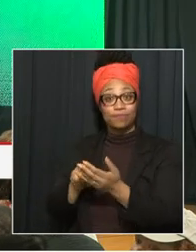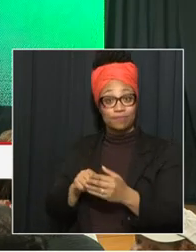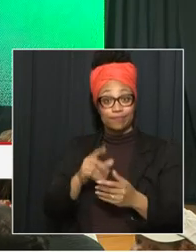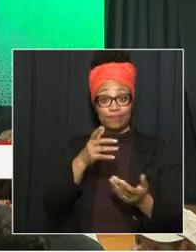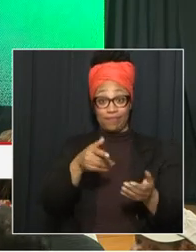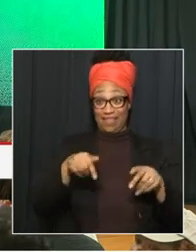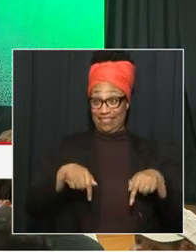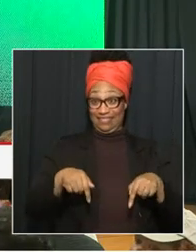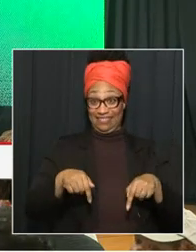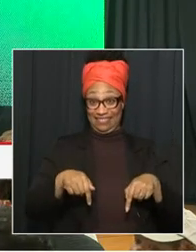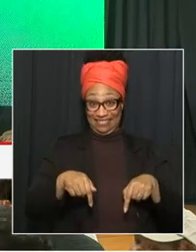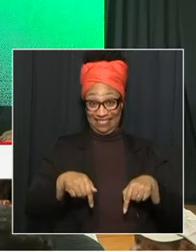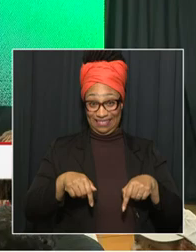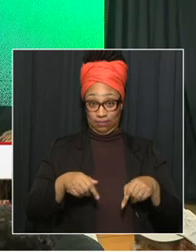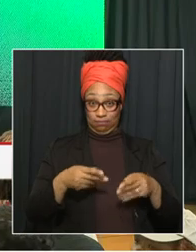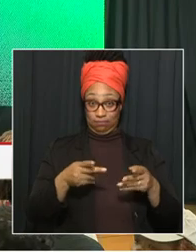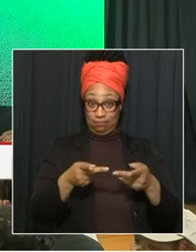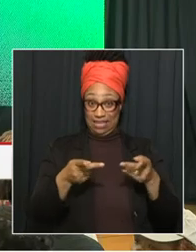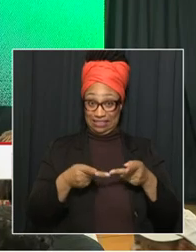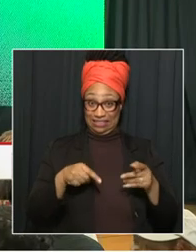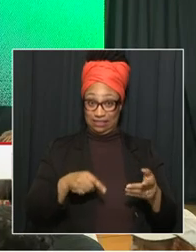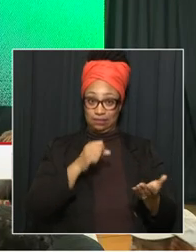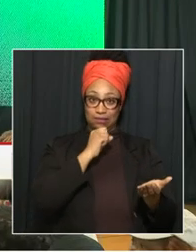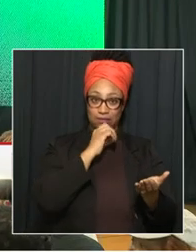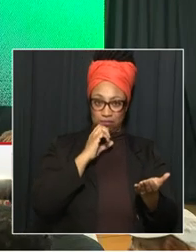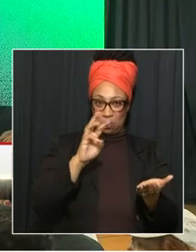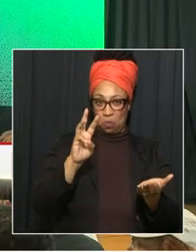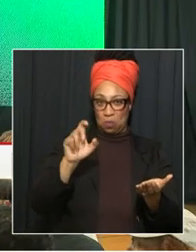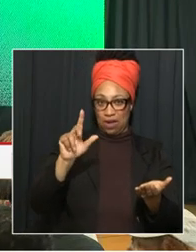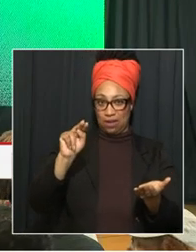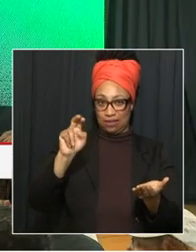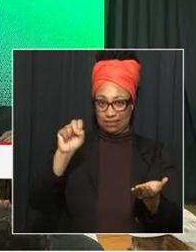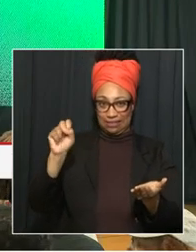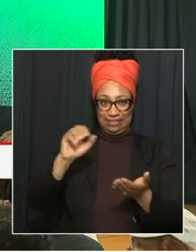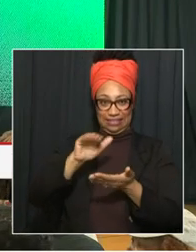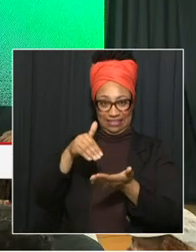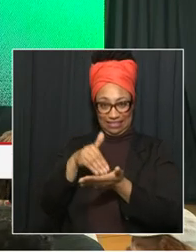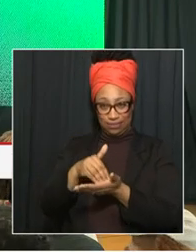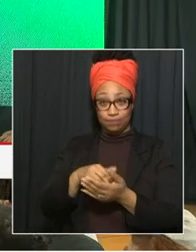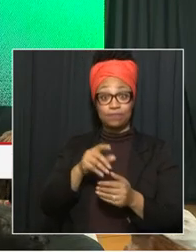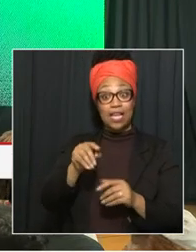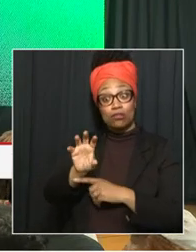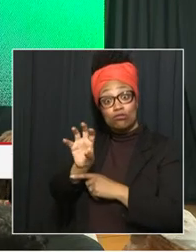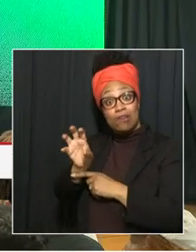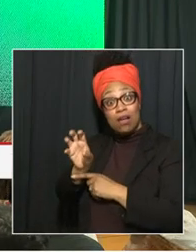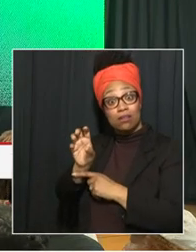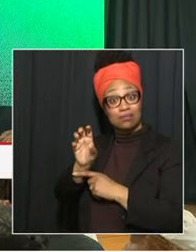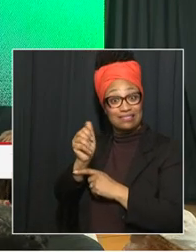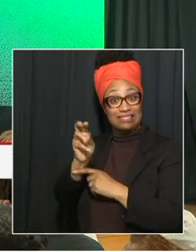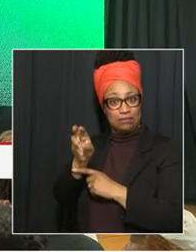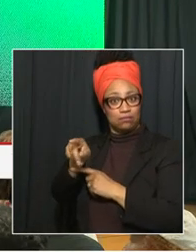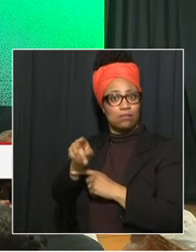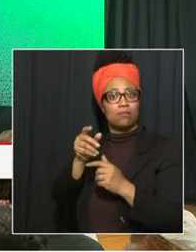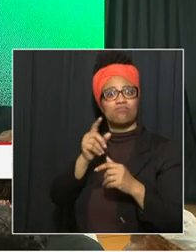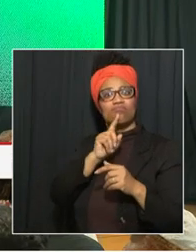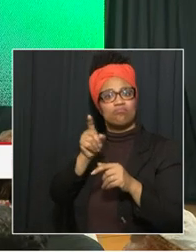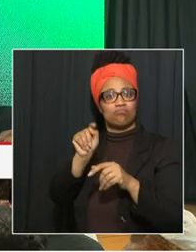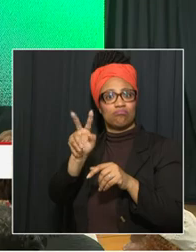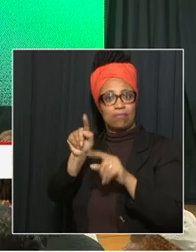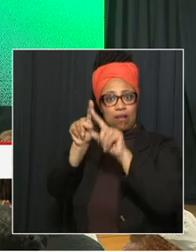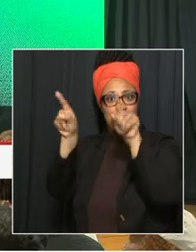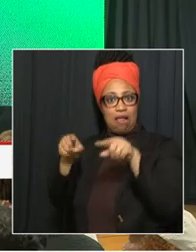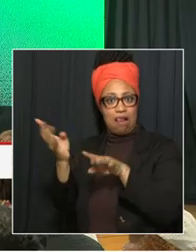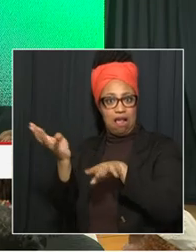still more who are watching on Channel 16 and have dialed in so that they can press a button and ask a